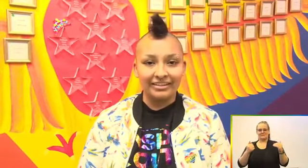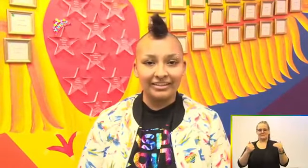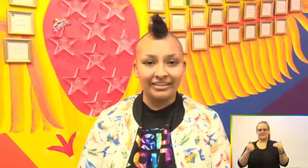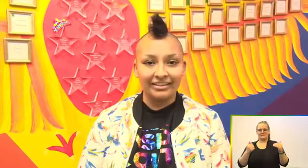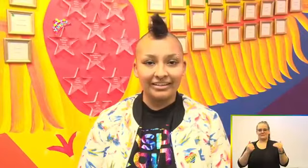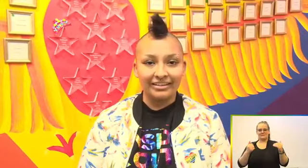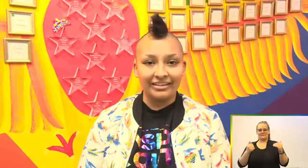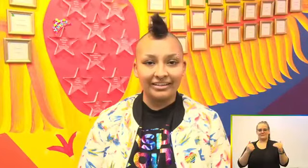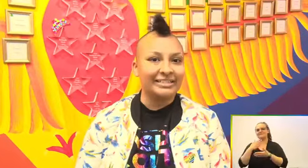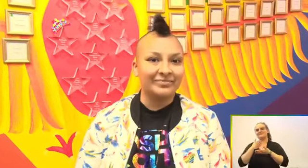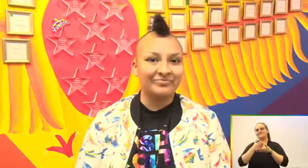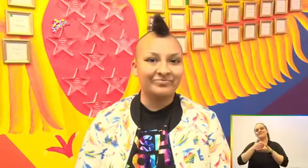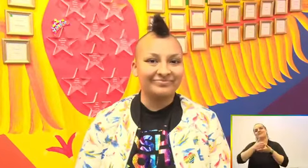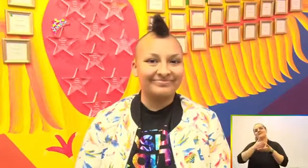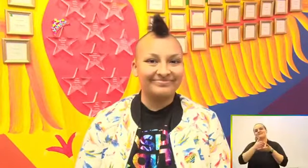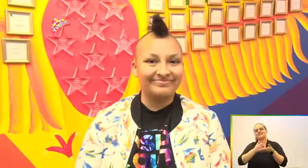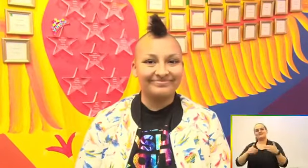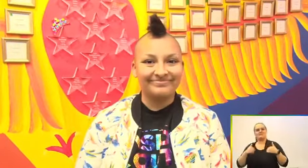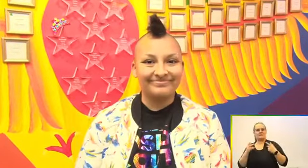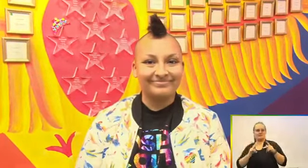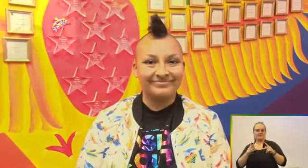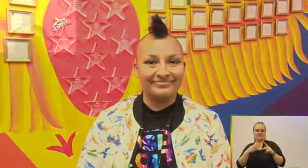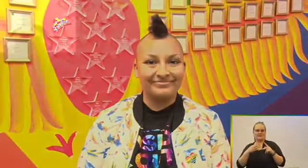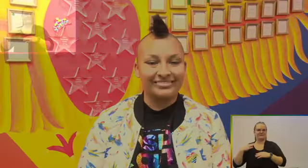some of our youth and volunteers speaking.